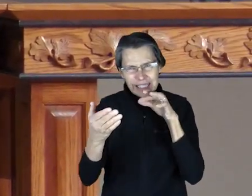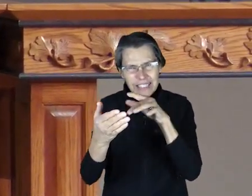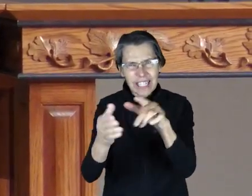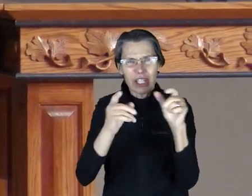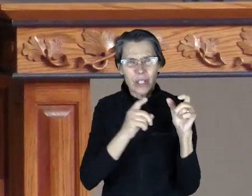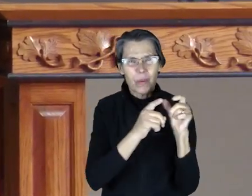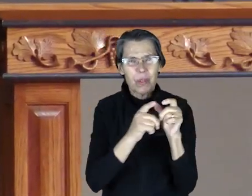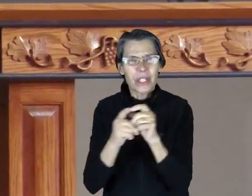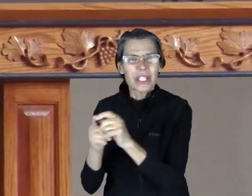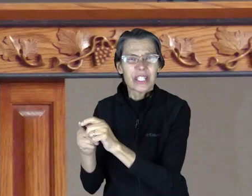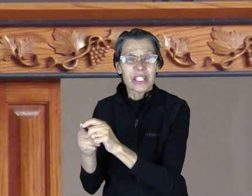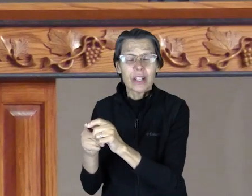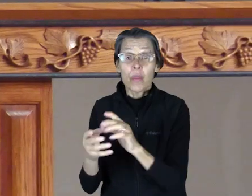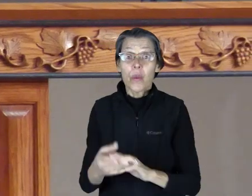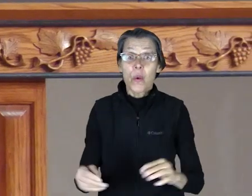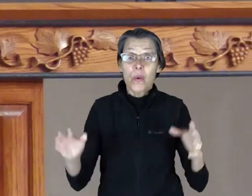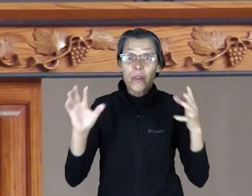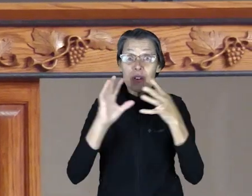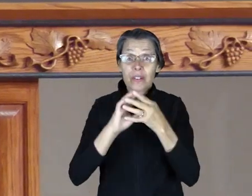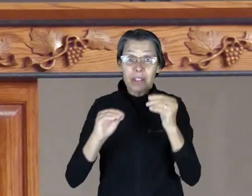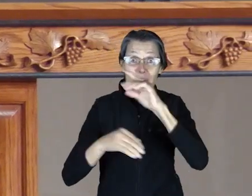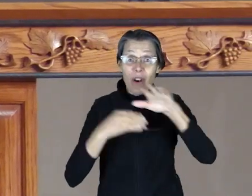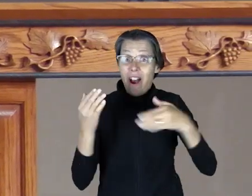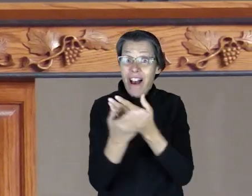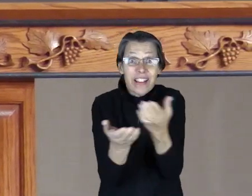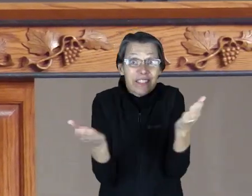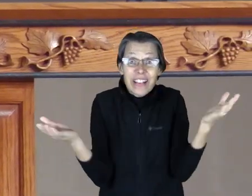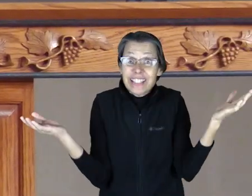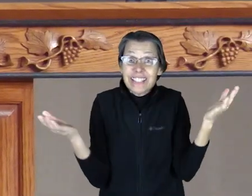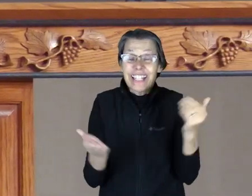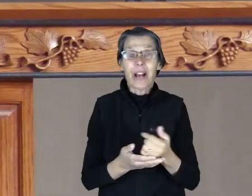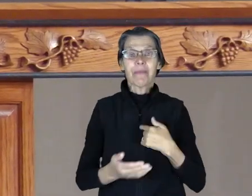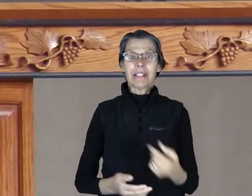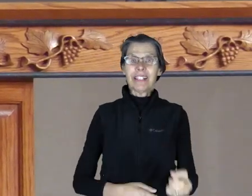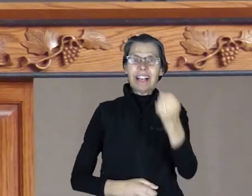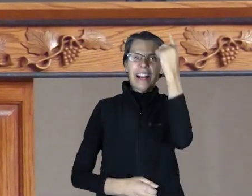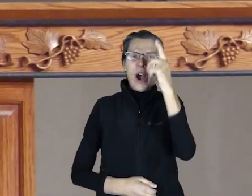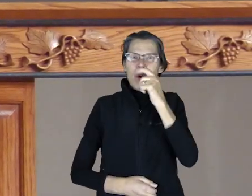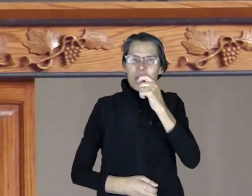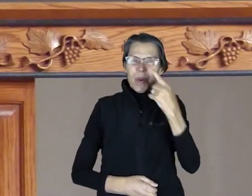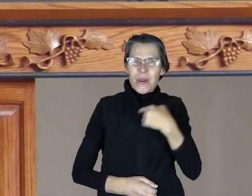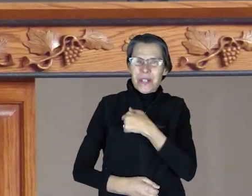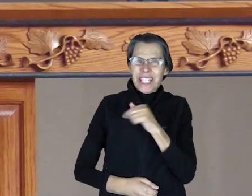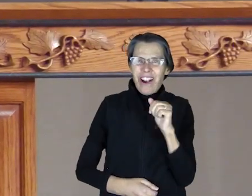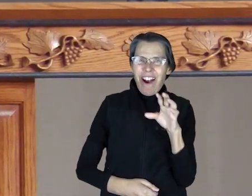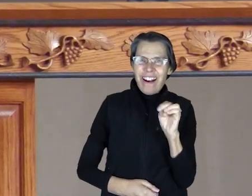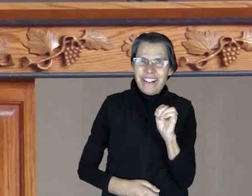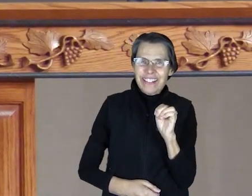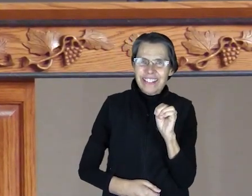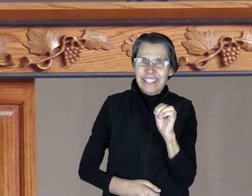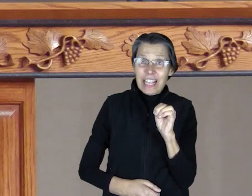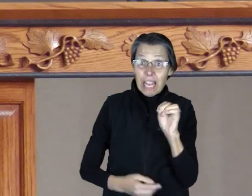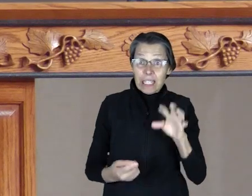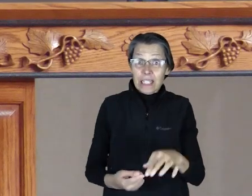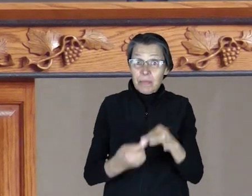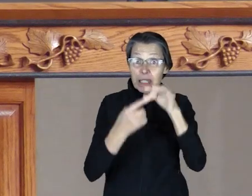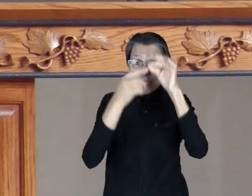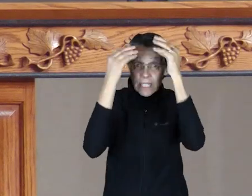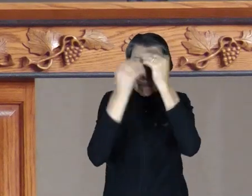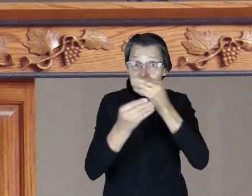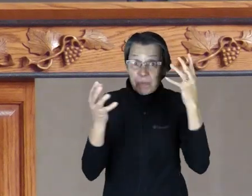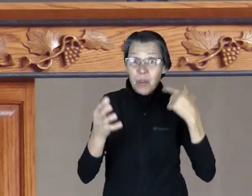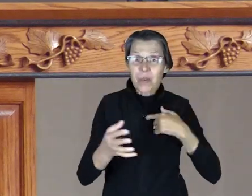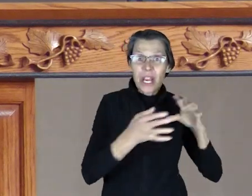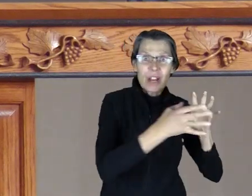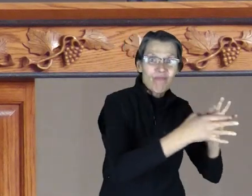stories belong to all of us and help tell who we are. They tell us most especially that we belong to one another and